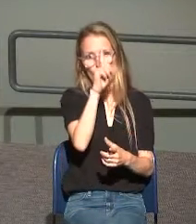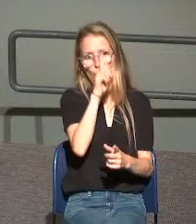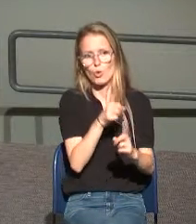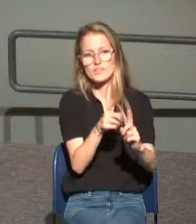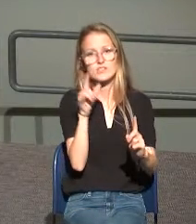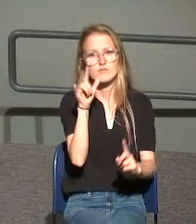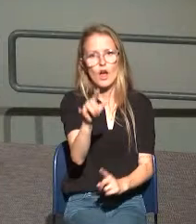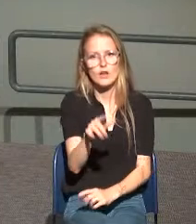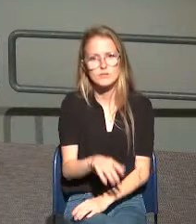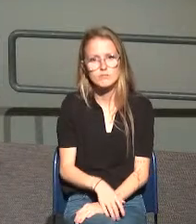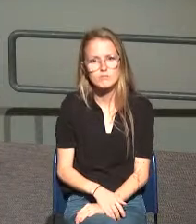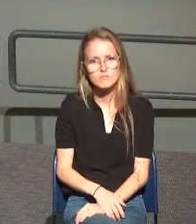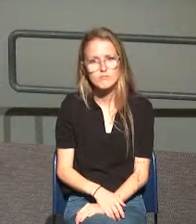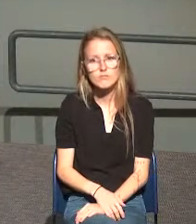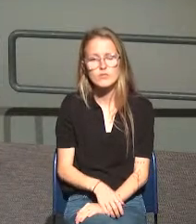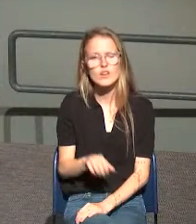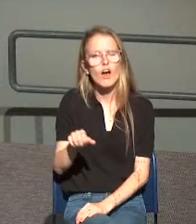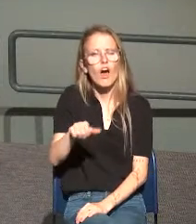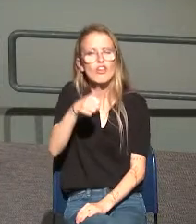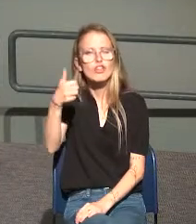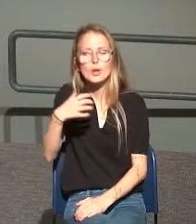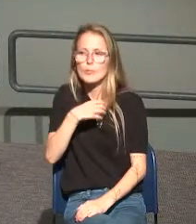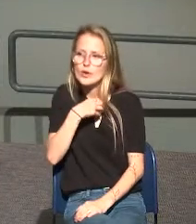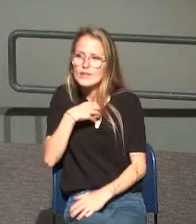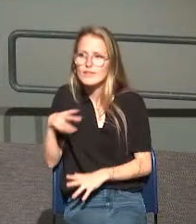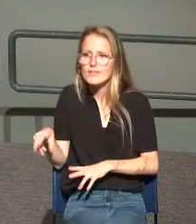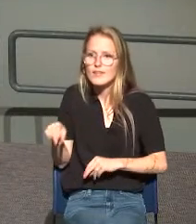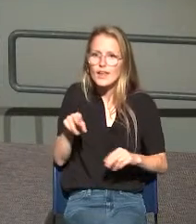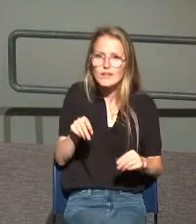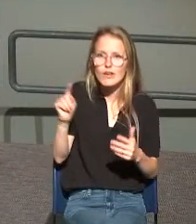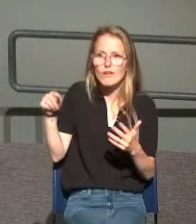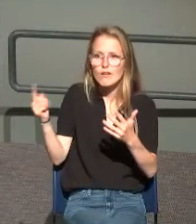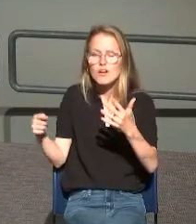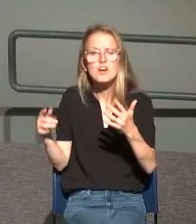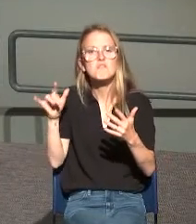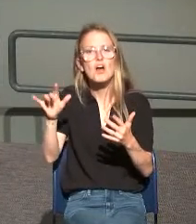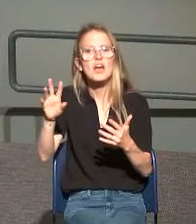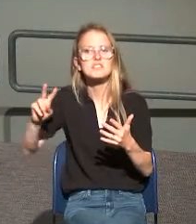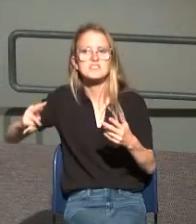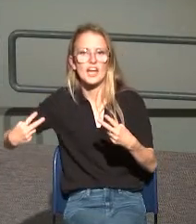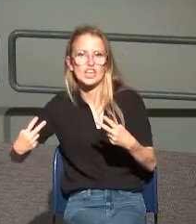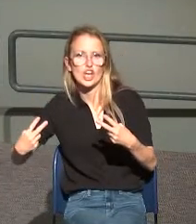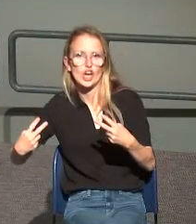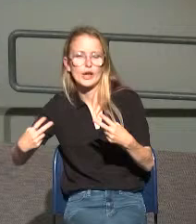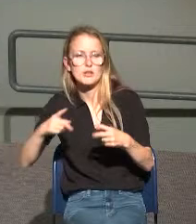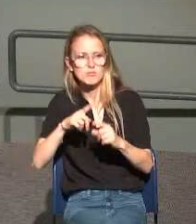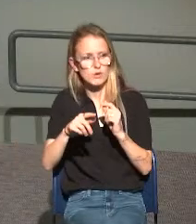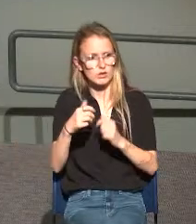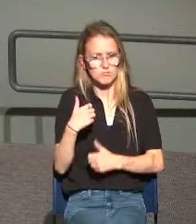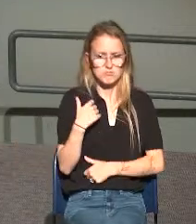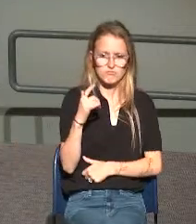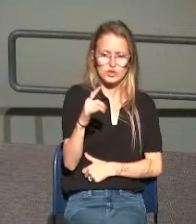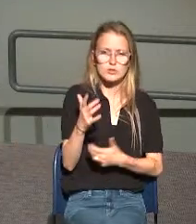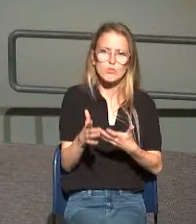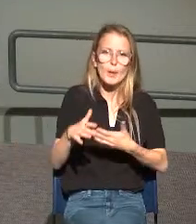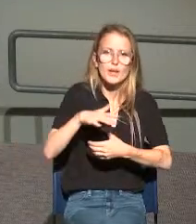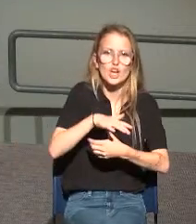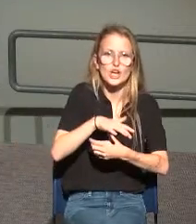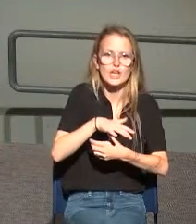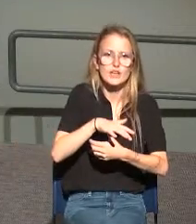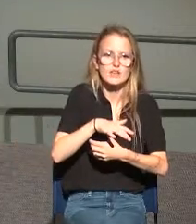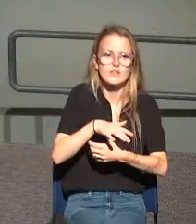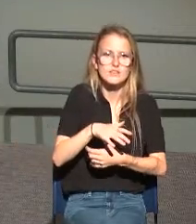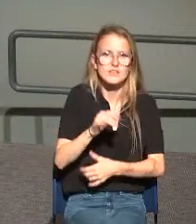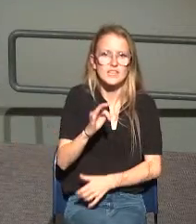Flying is a secondary mission in the other services. And I think that was just a little bit too much for them to, it's like, oh my gosh, if women